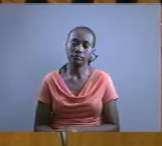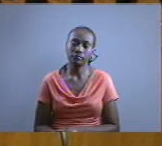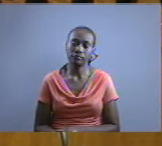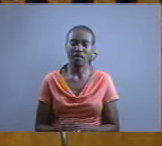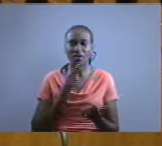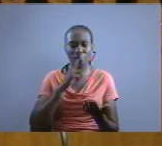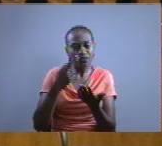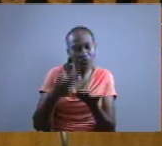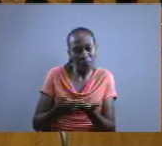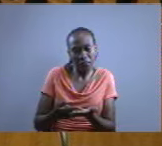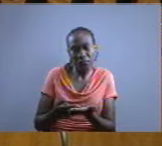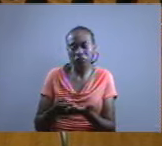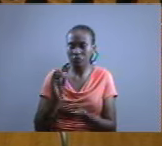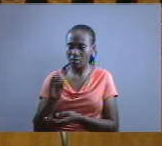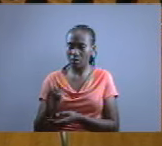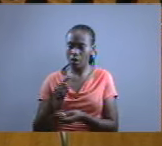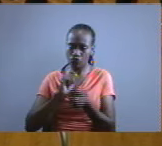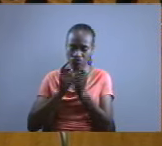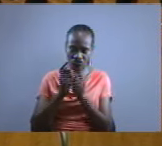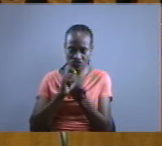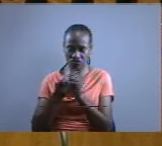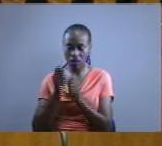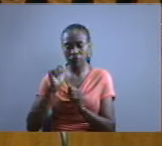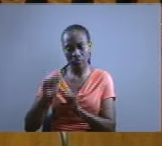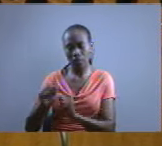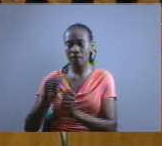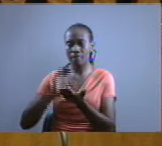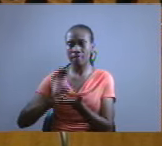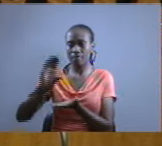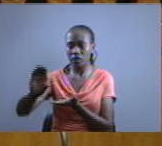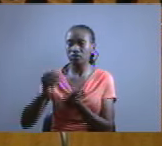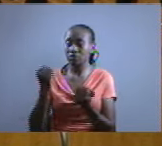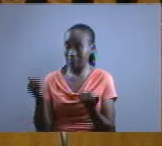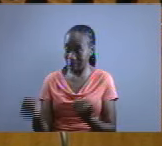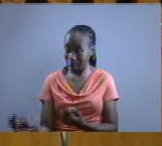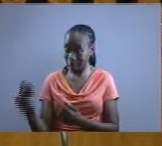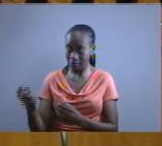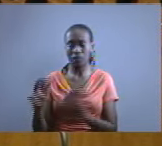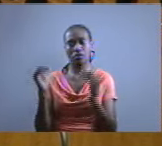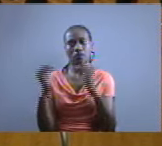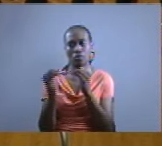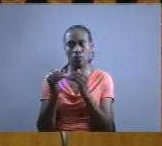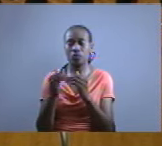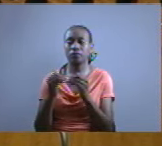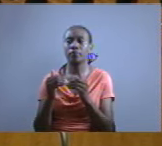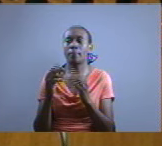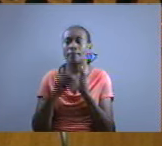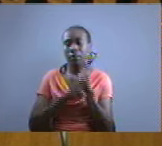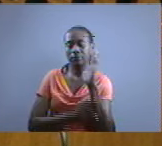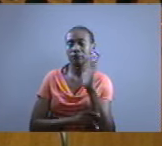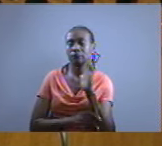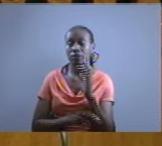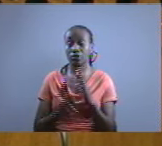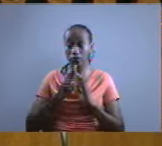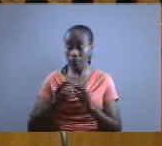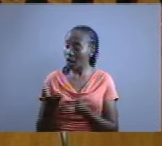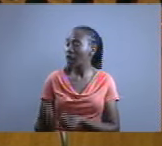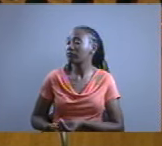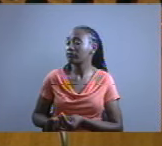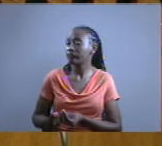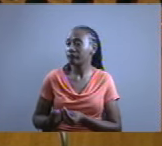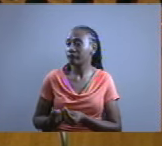recommendations to correct the offending aspects of their equity plans. It is reported that the reasons for